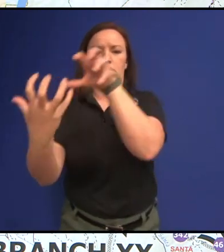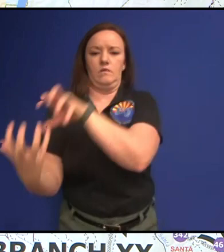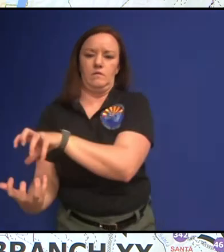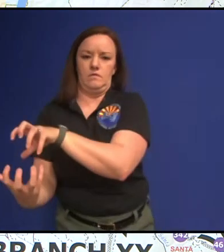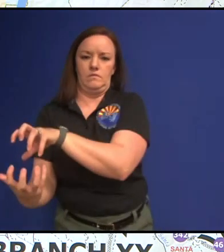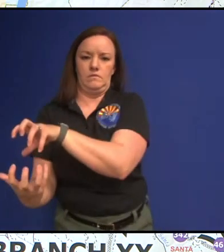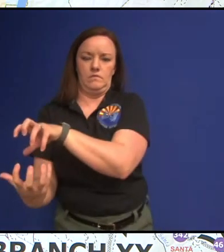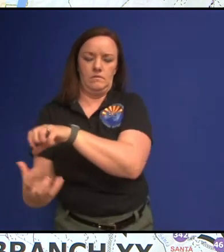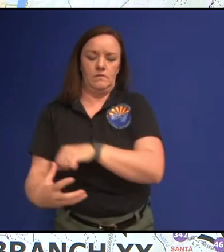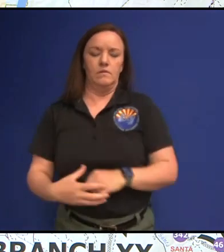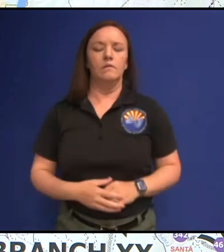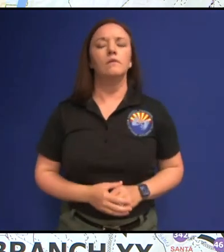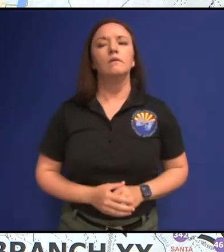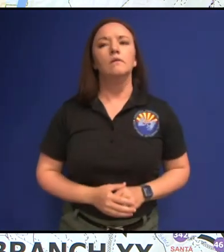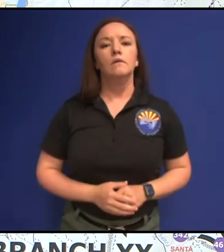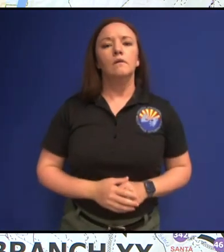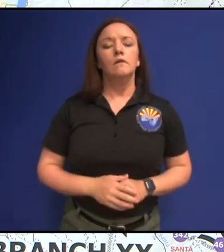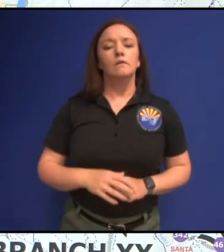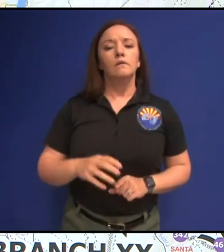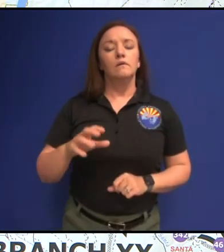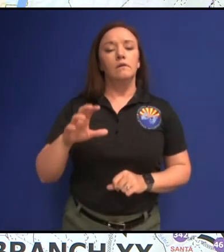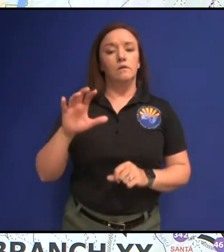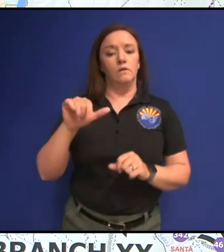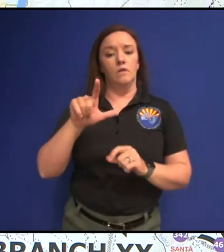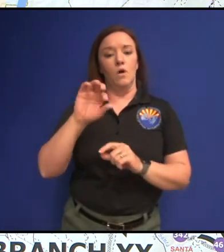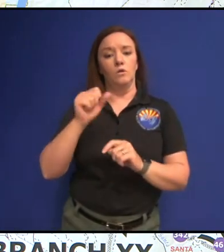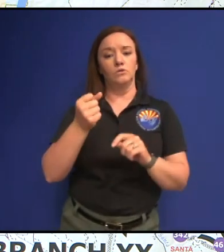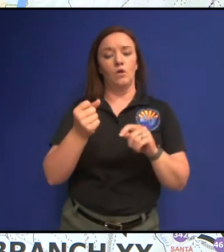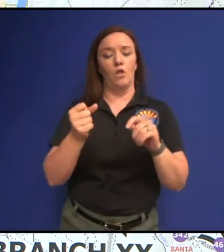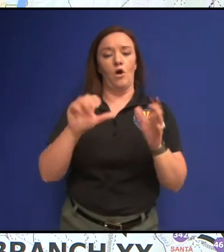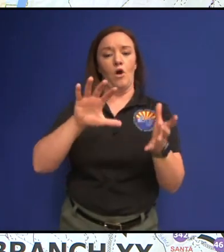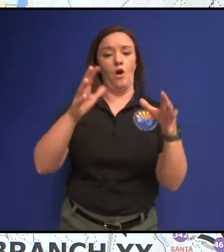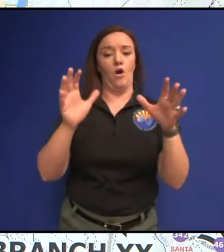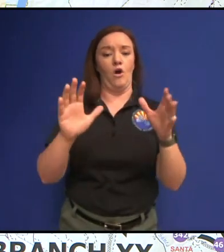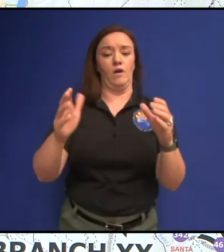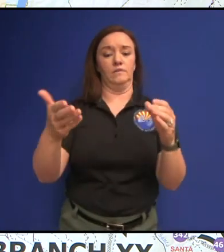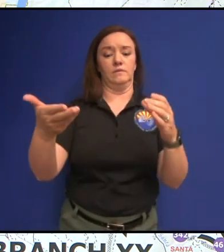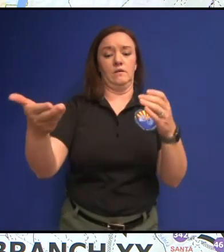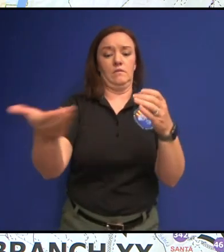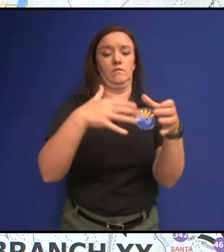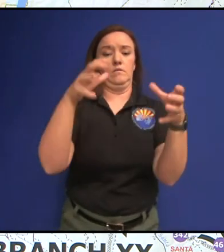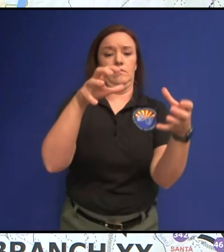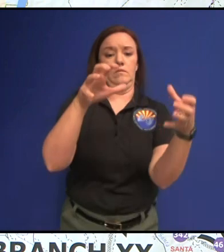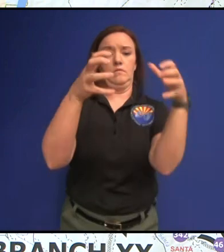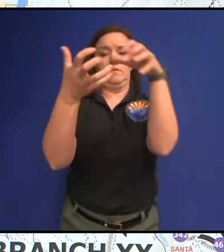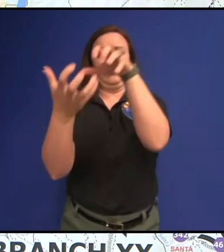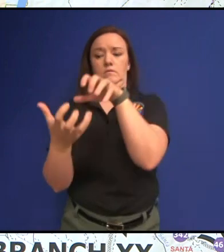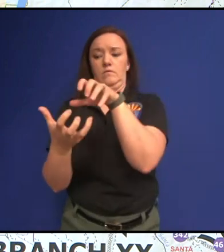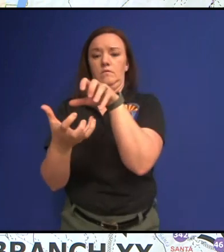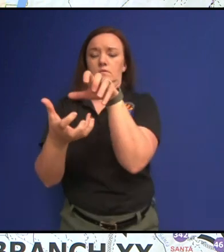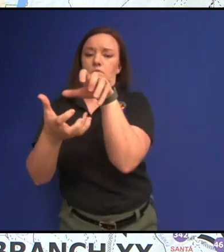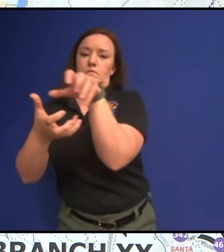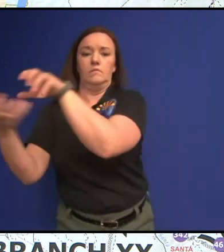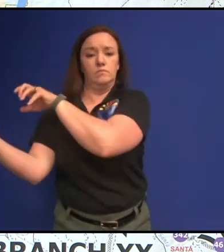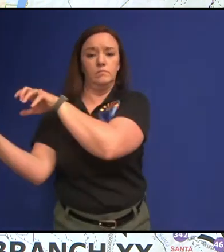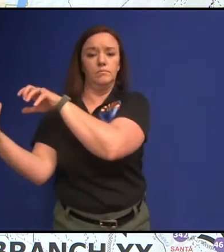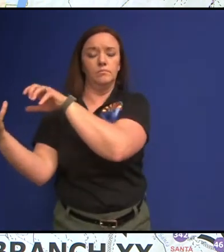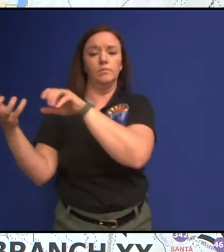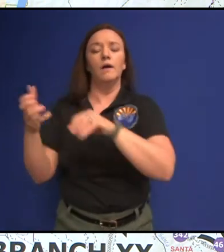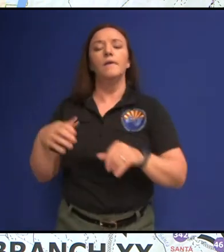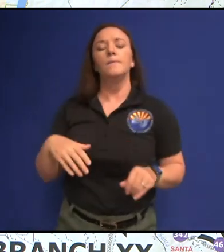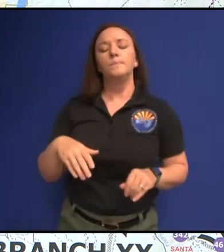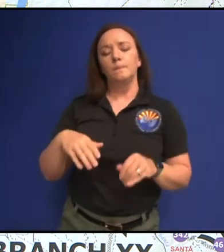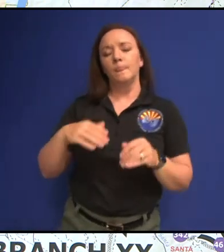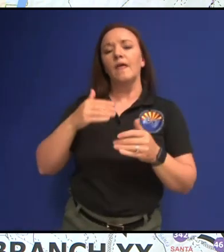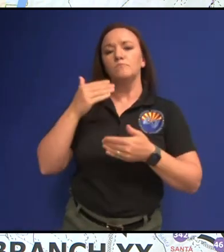are skidded to a landing, and then they're processed there where all the branches are taken off, and they're cut into lengths so they can be